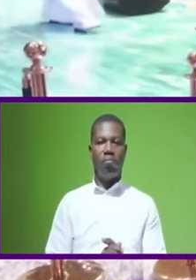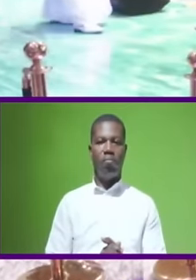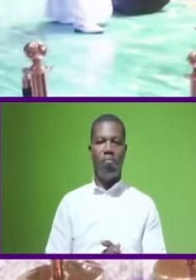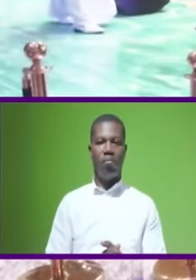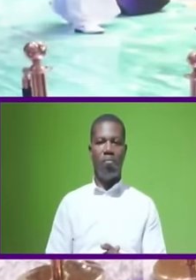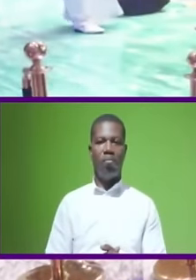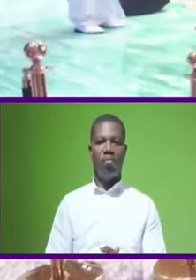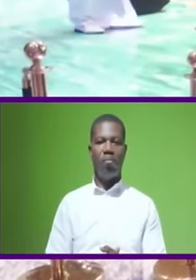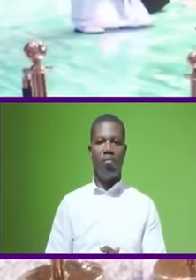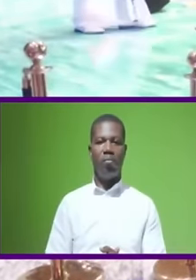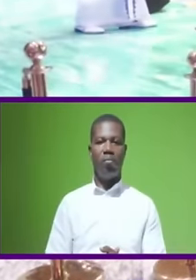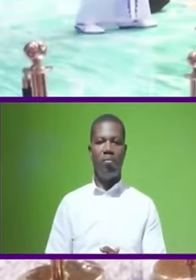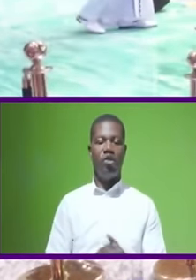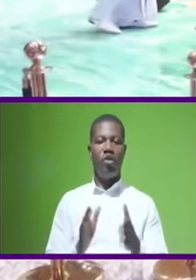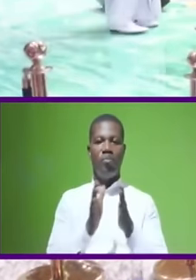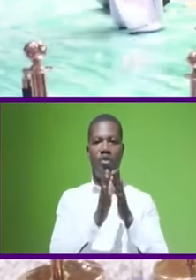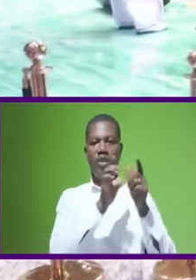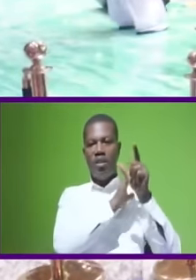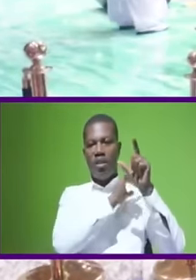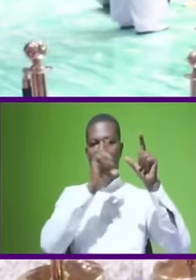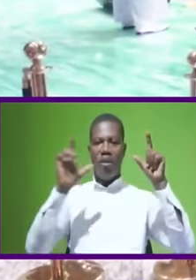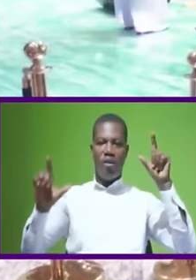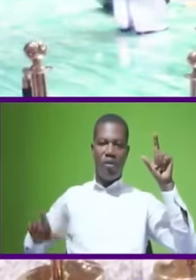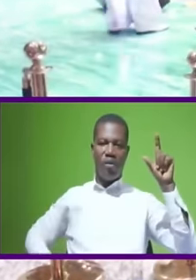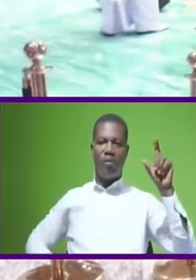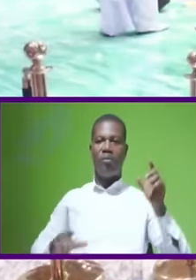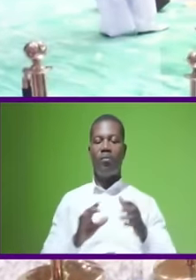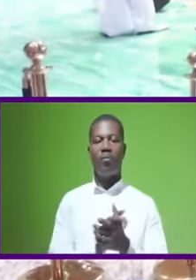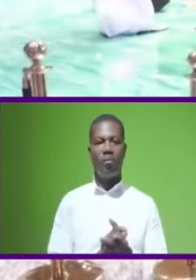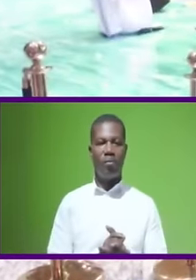to be specific. Praise the Lord. Hallelujah.